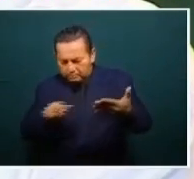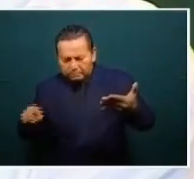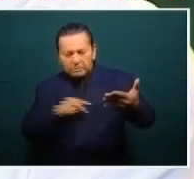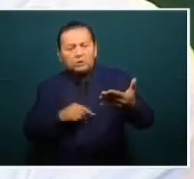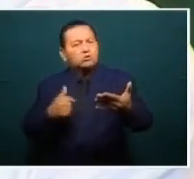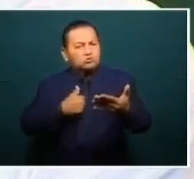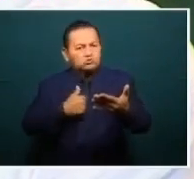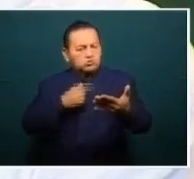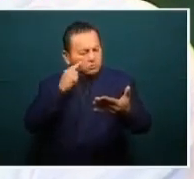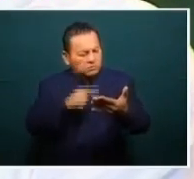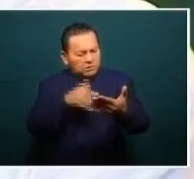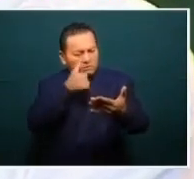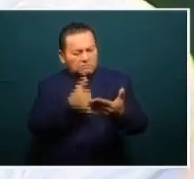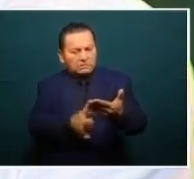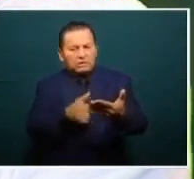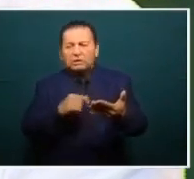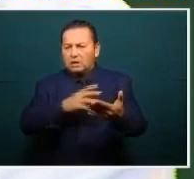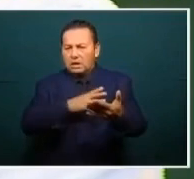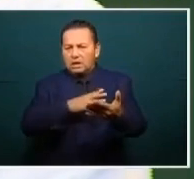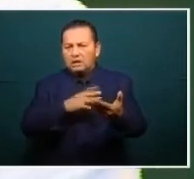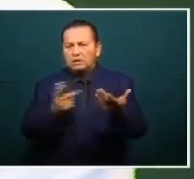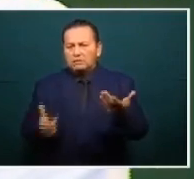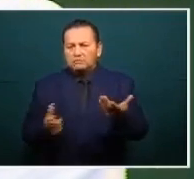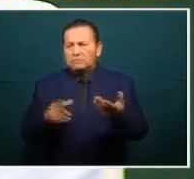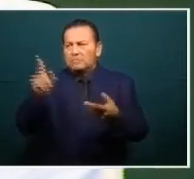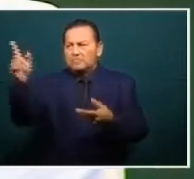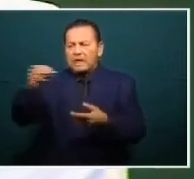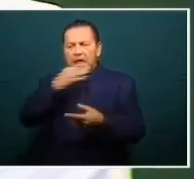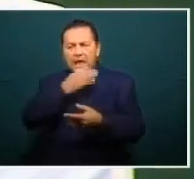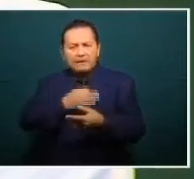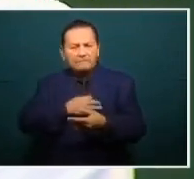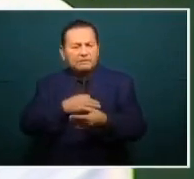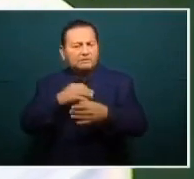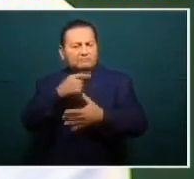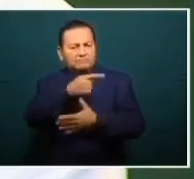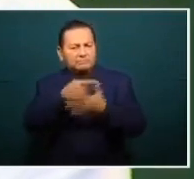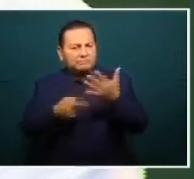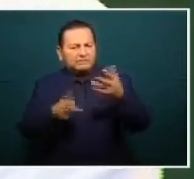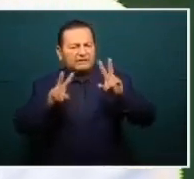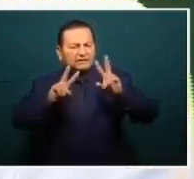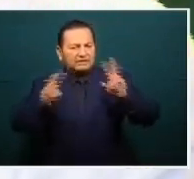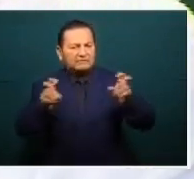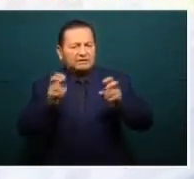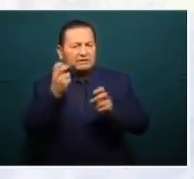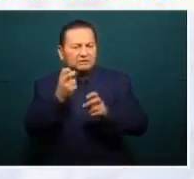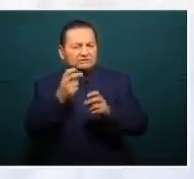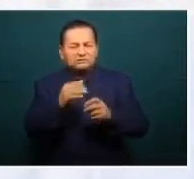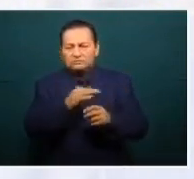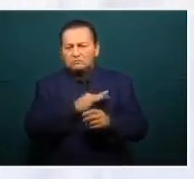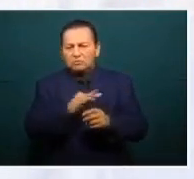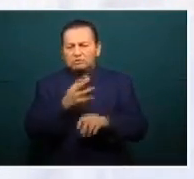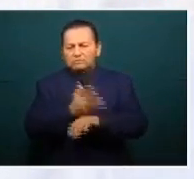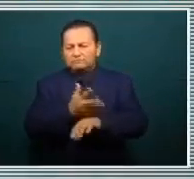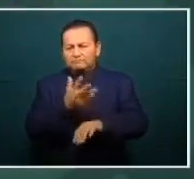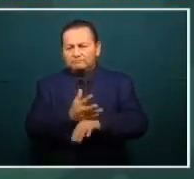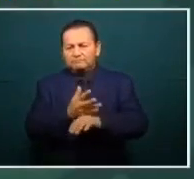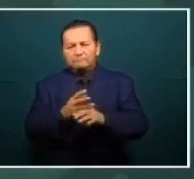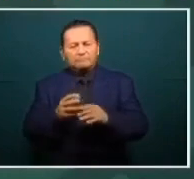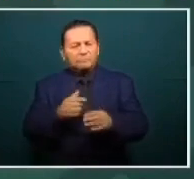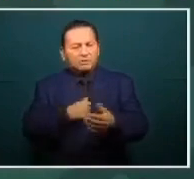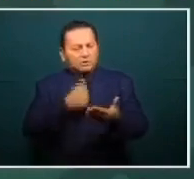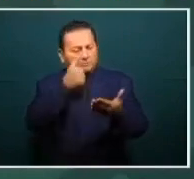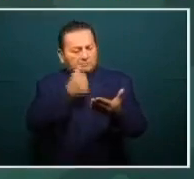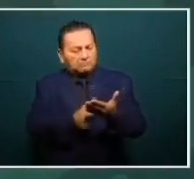But the newspapers in the United States, I am attentive to the information regarding